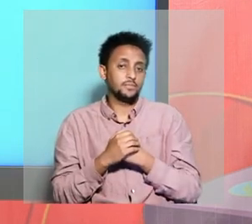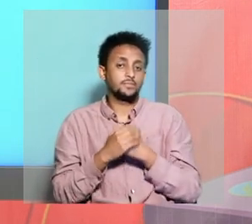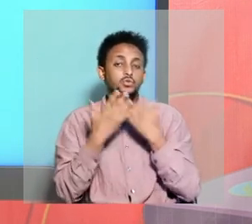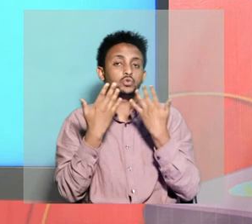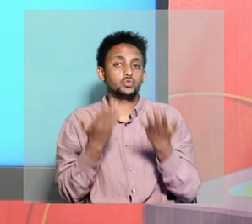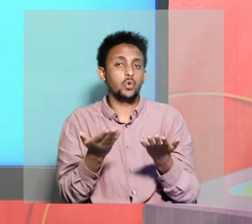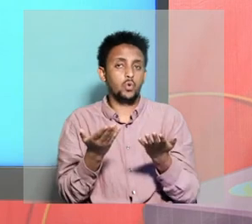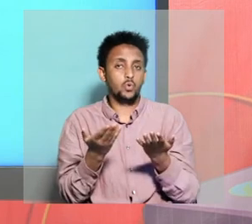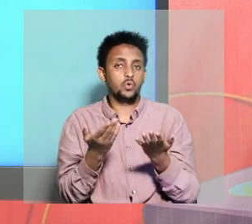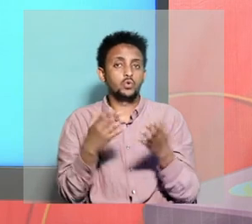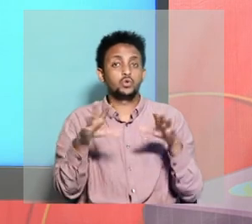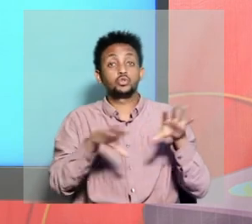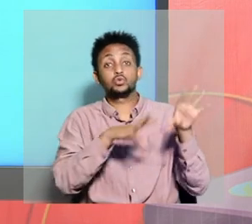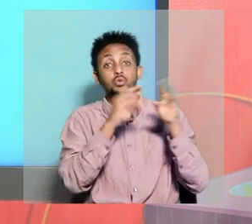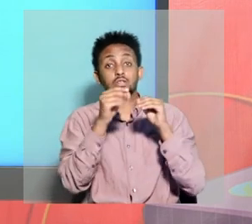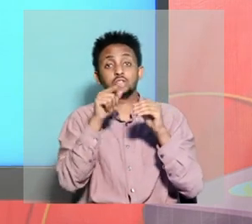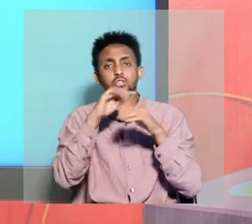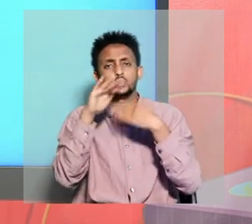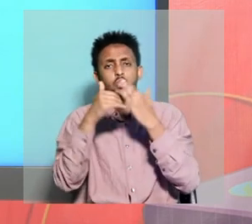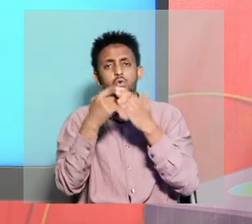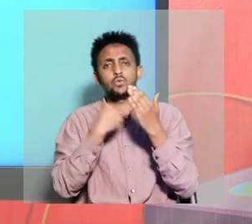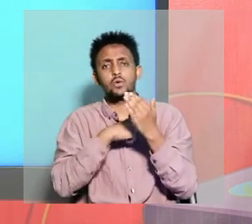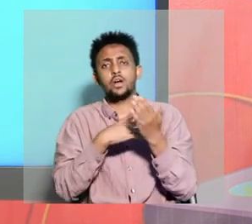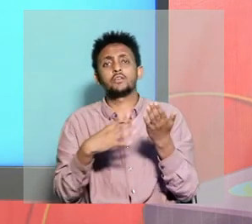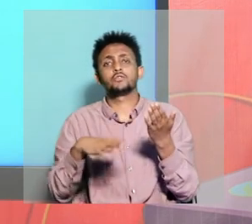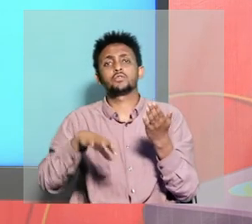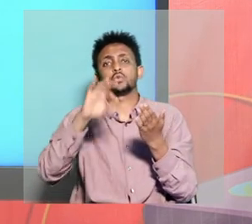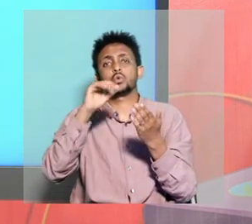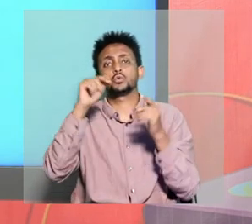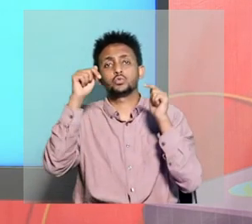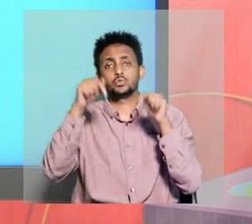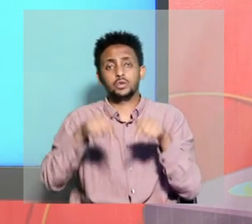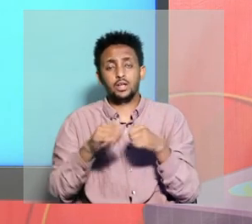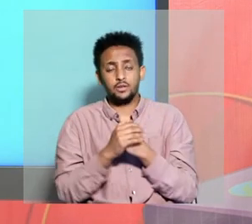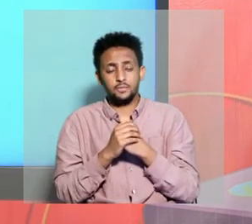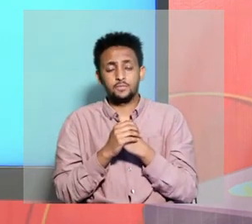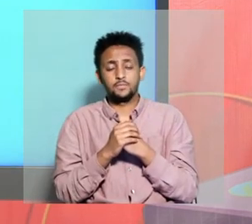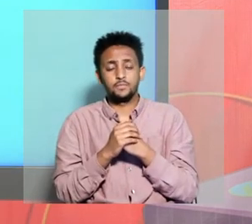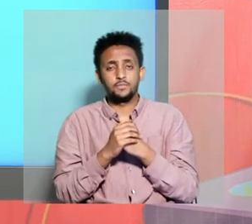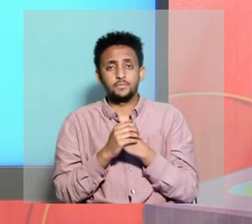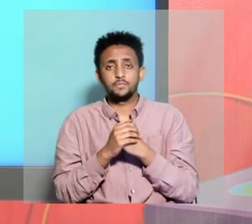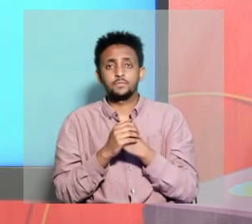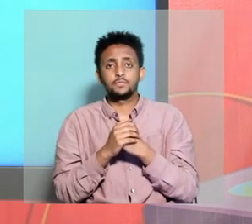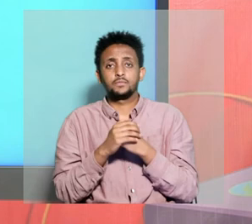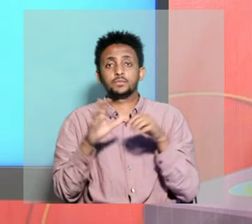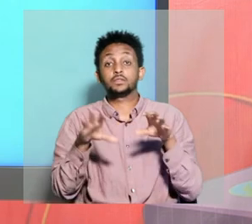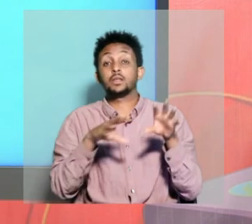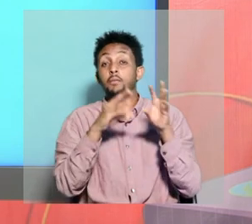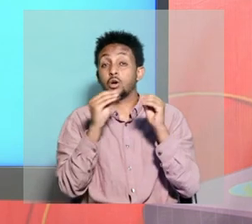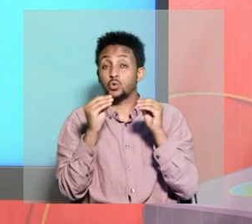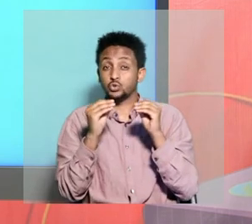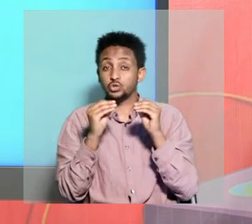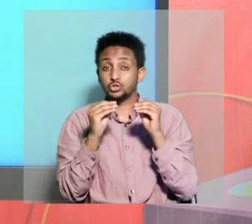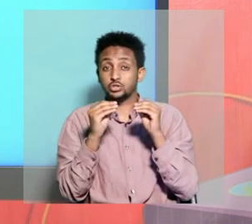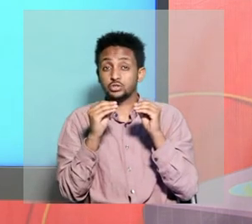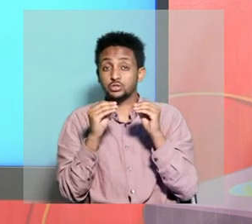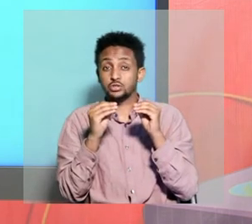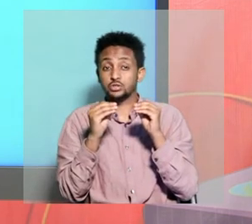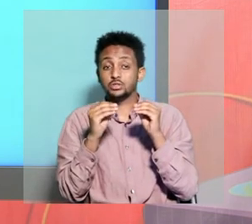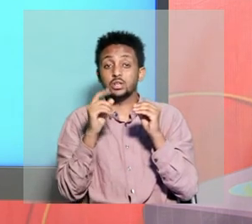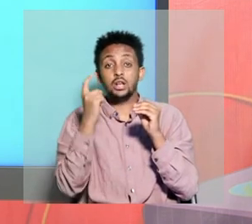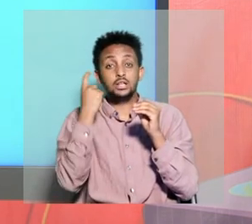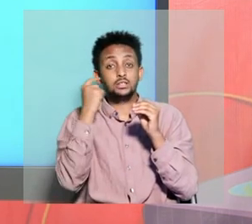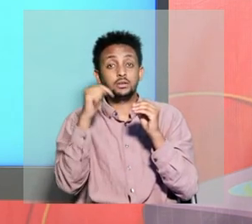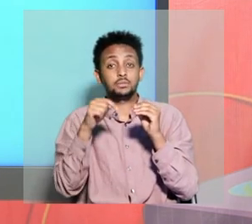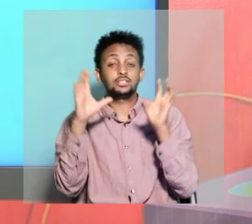So students, this is all that I've got for today. Gidi tamarich